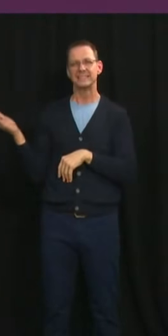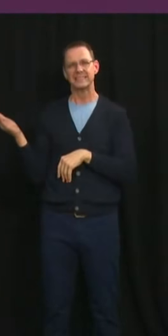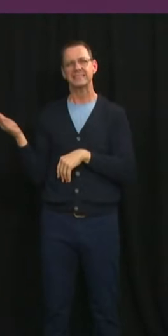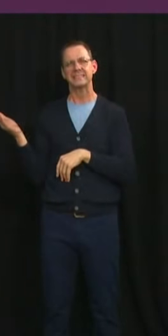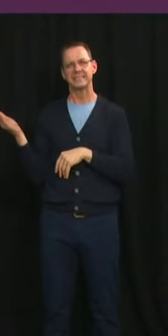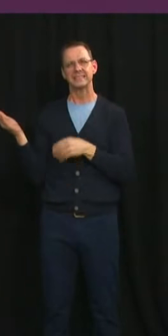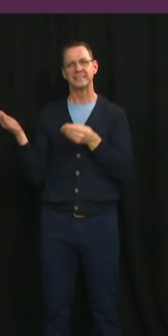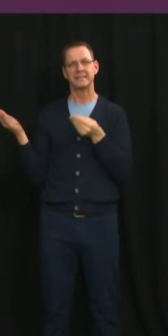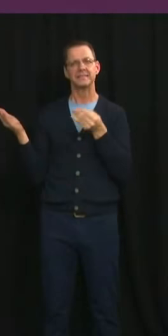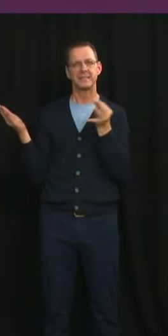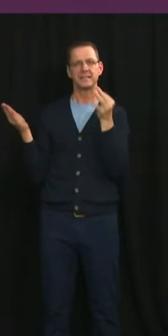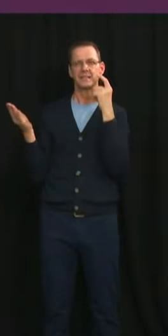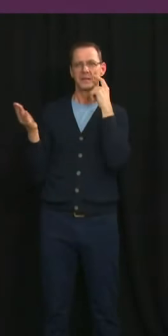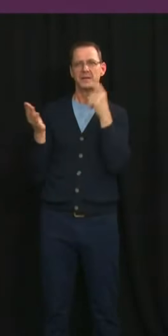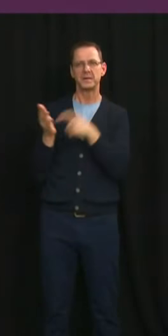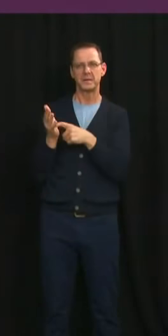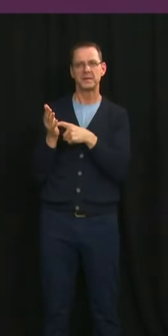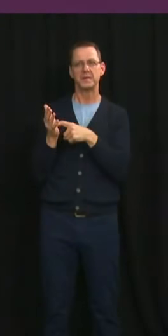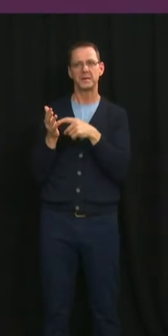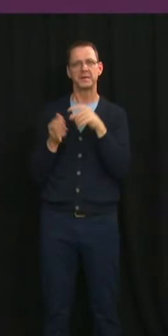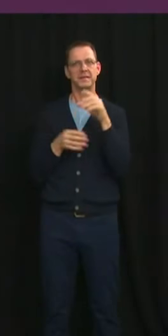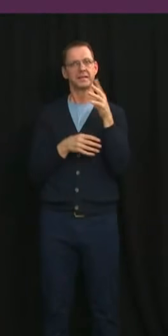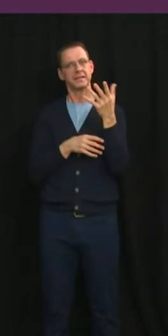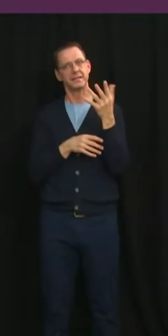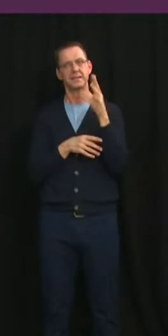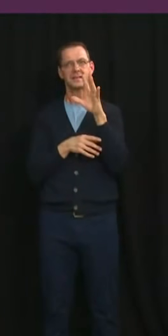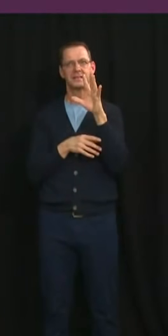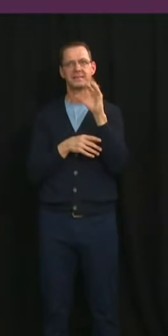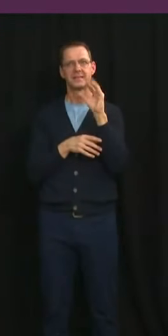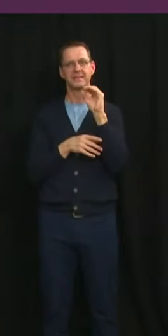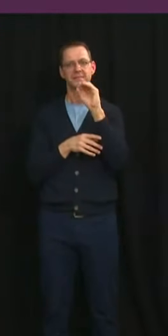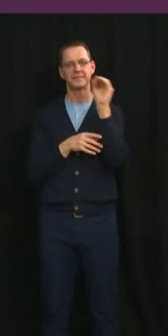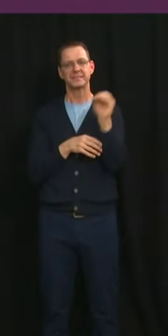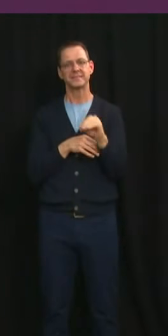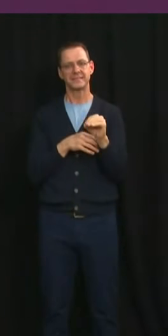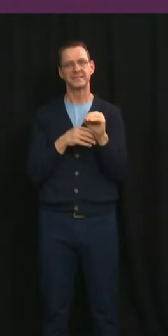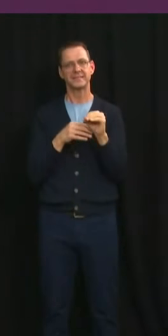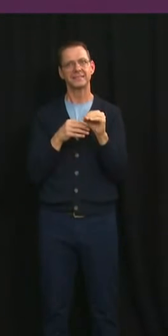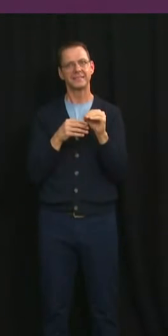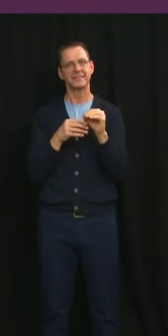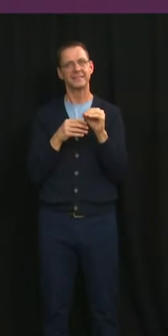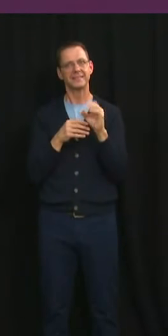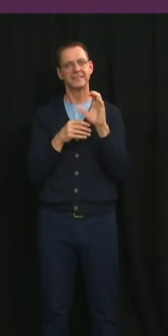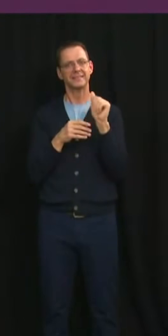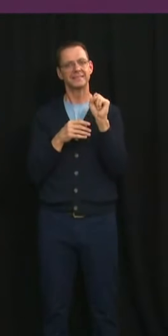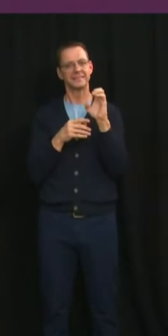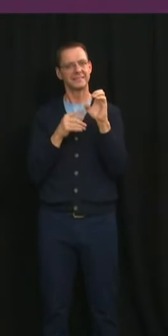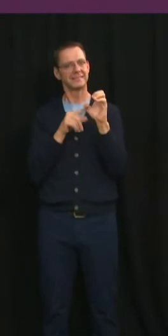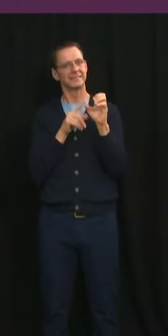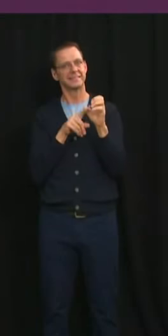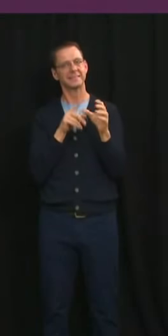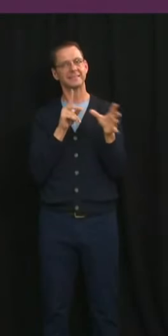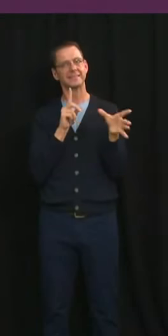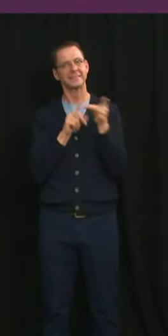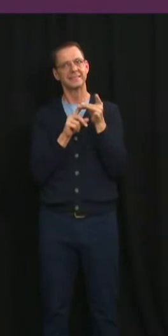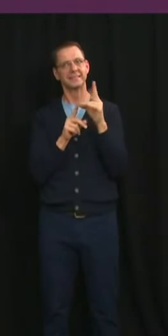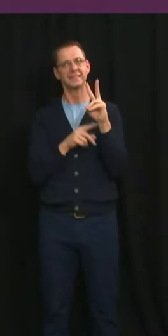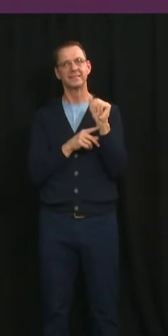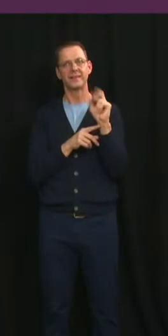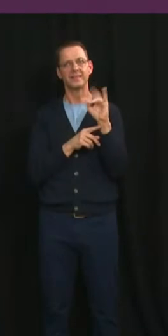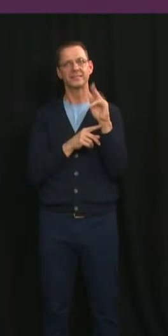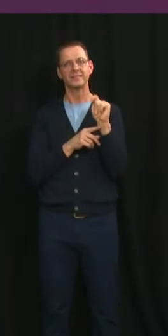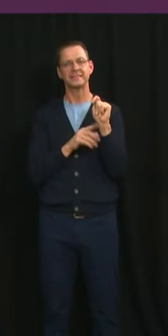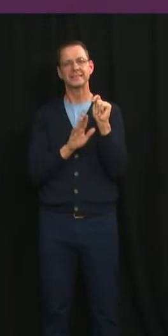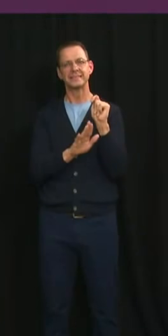daily cases. It's now about 40% of the total active cases. So I think it's fair to say that in the next week or so, it will become the